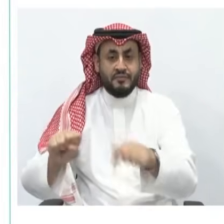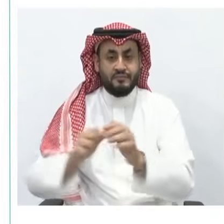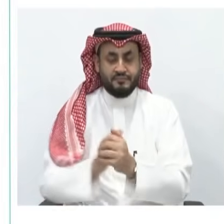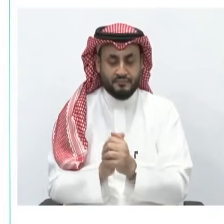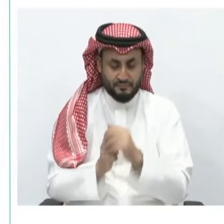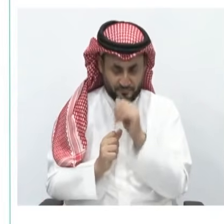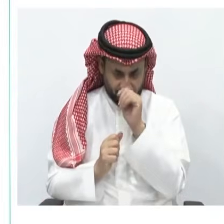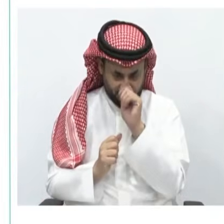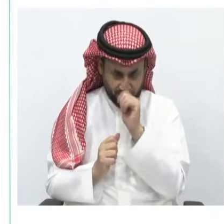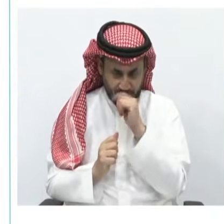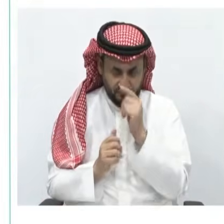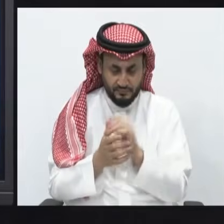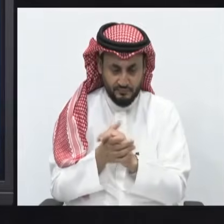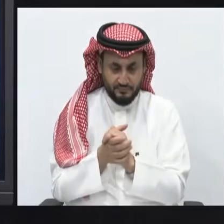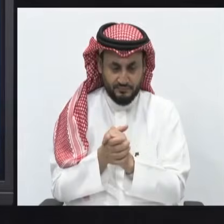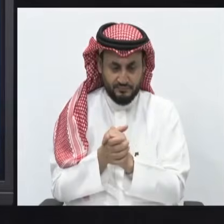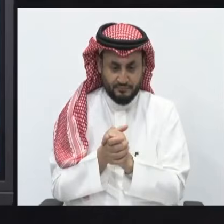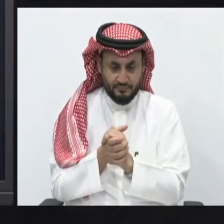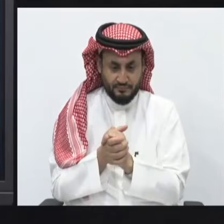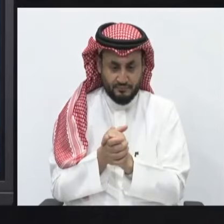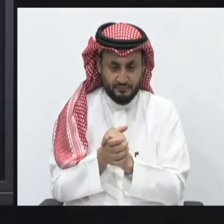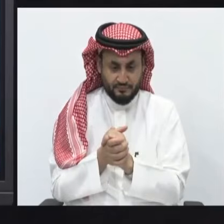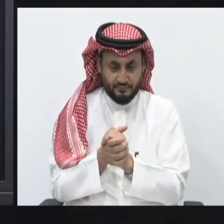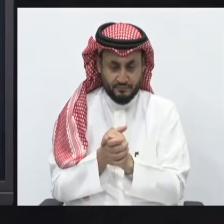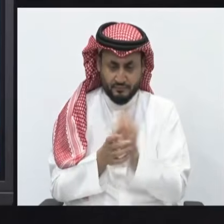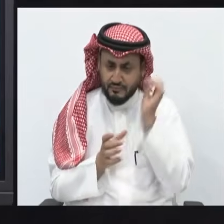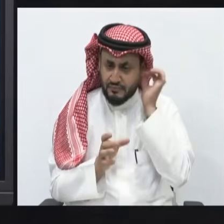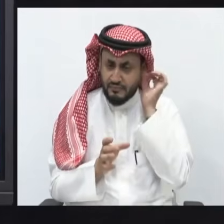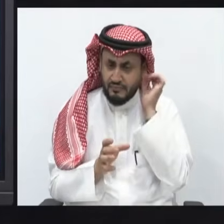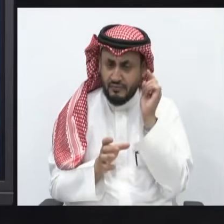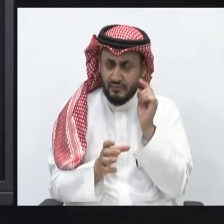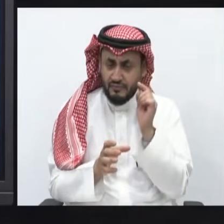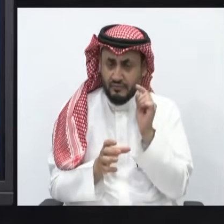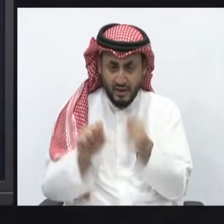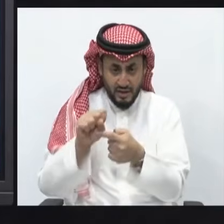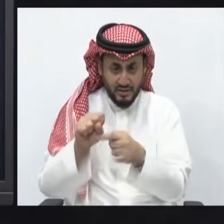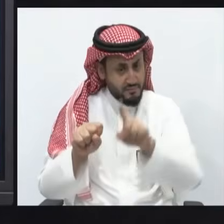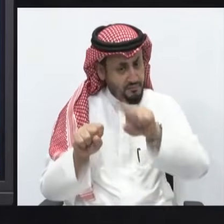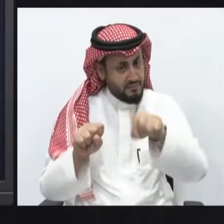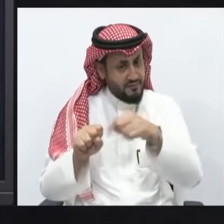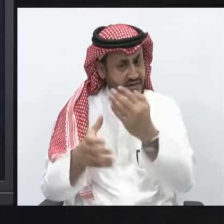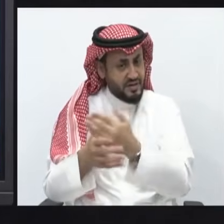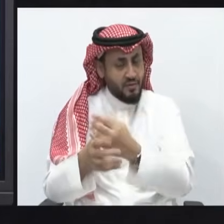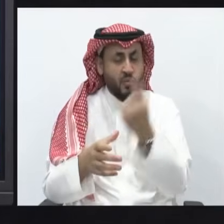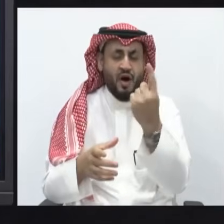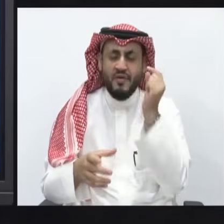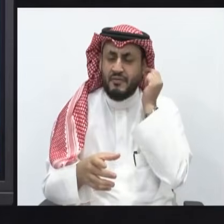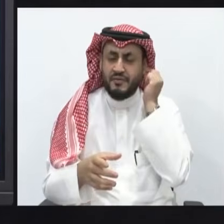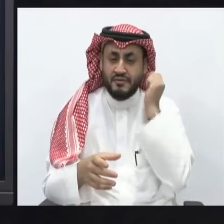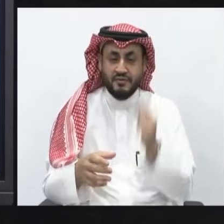Ears with S. Okay. If I'm talking about only 1 ear, I will say ear.